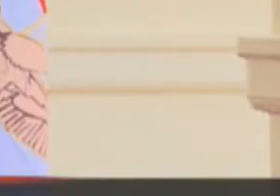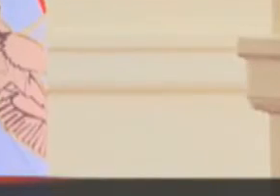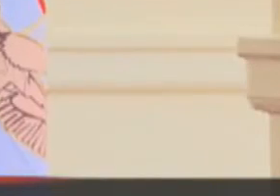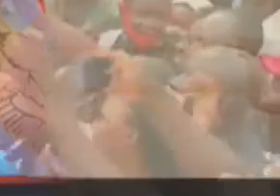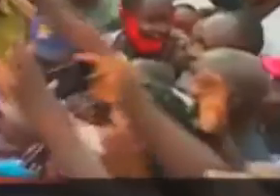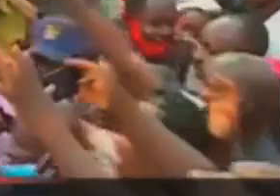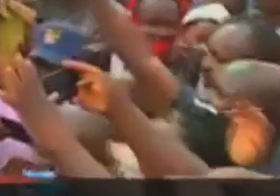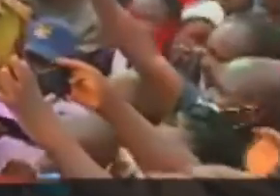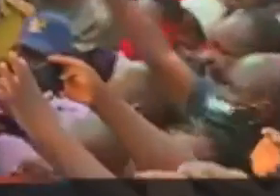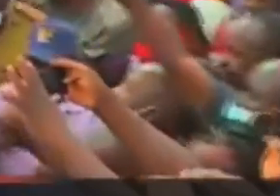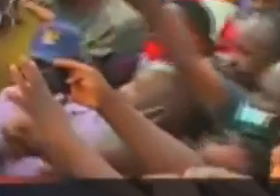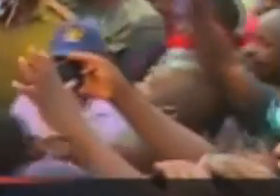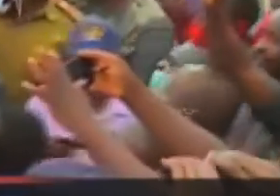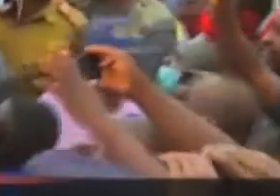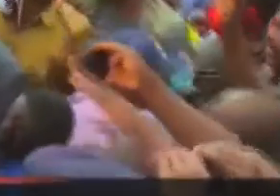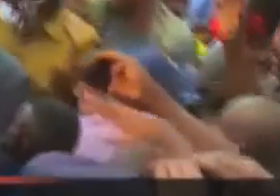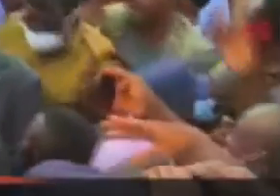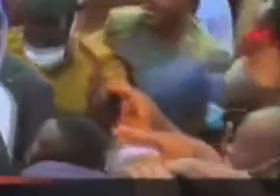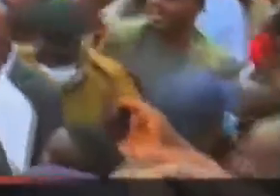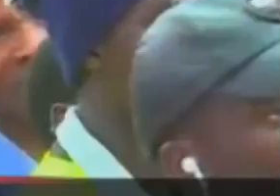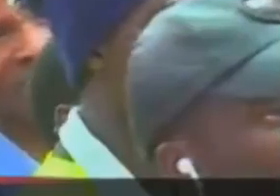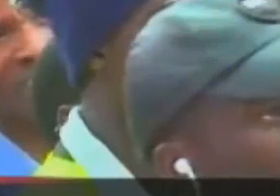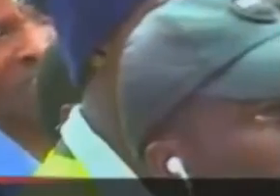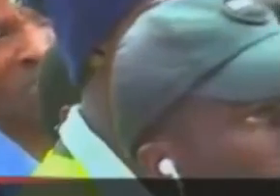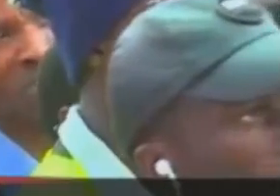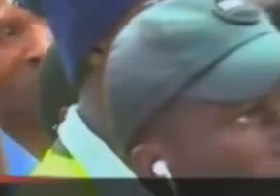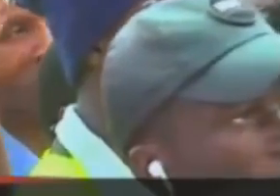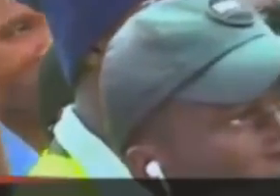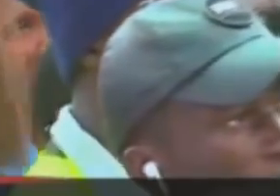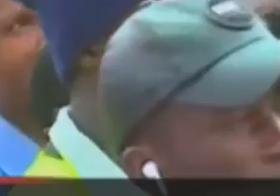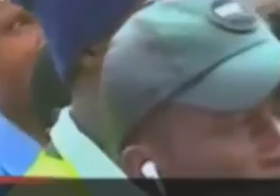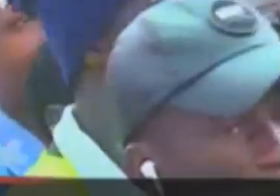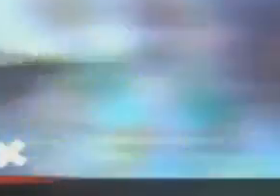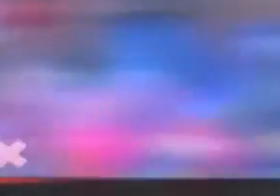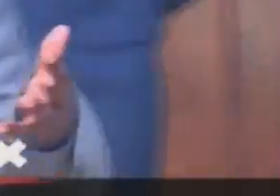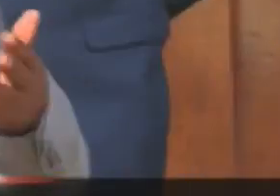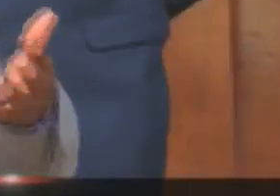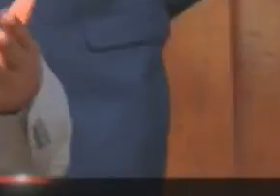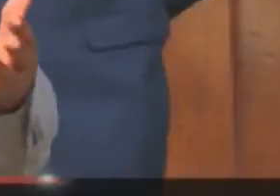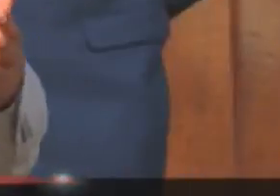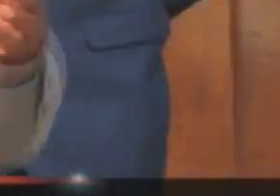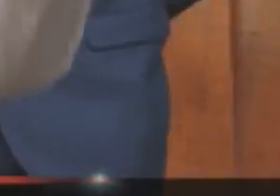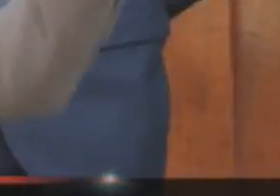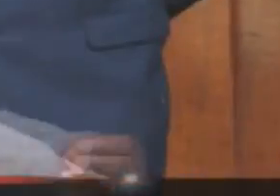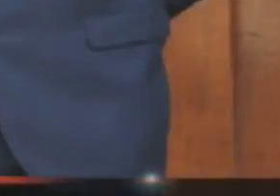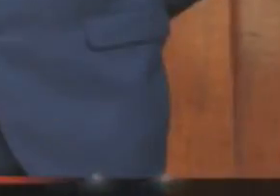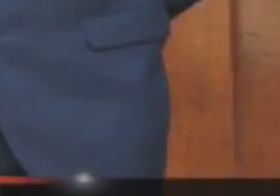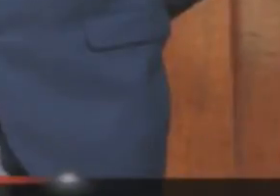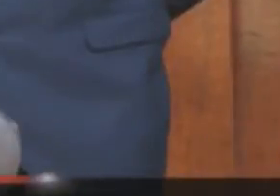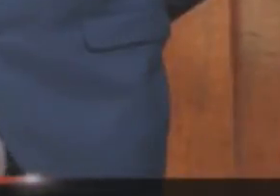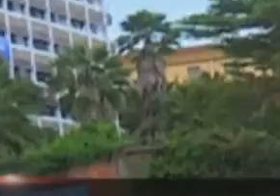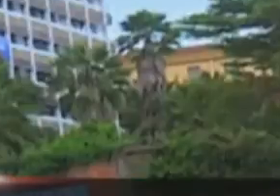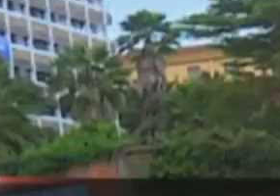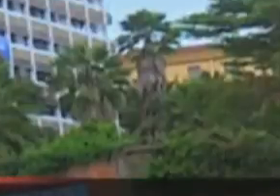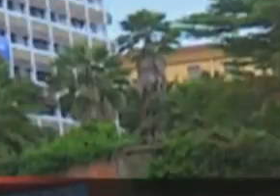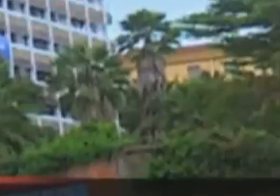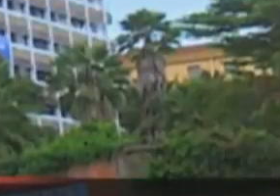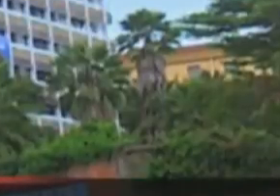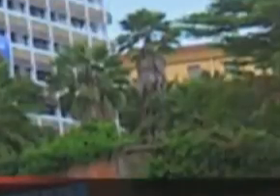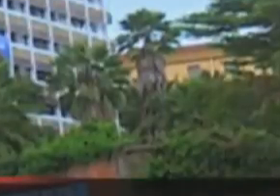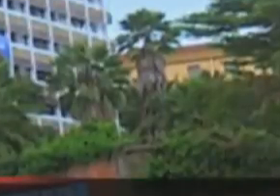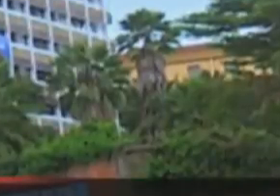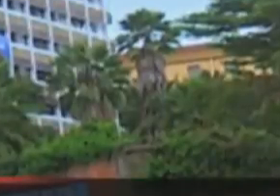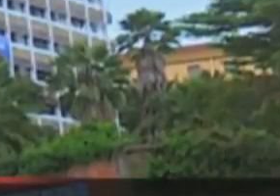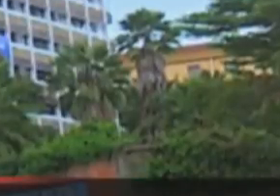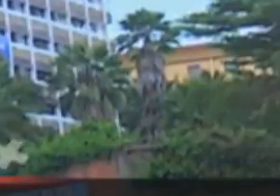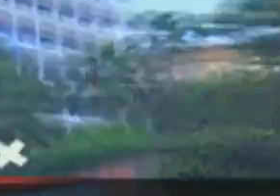round have no option but to give our all. Don't have personal protective equipment. And then in Afya House, someone